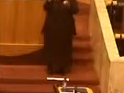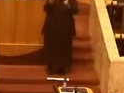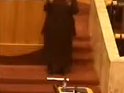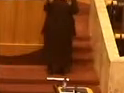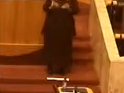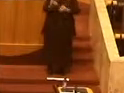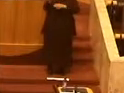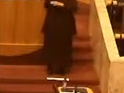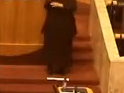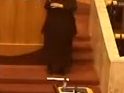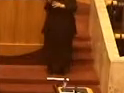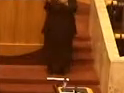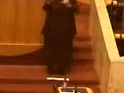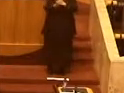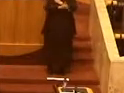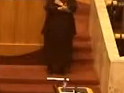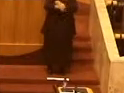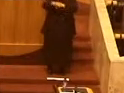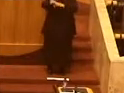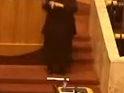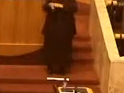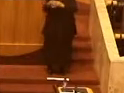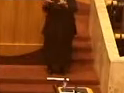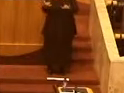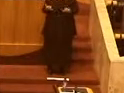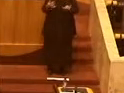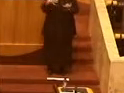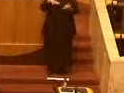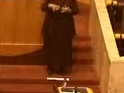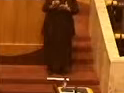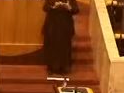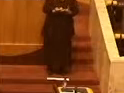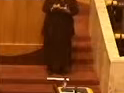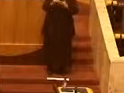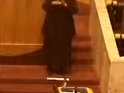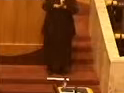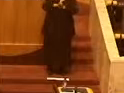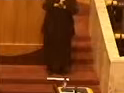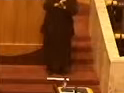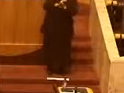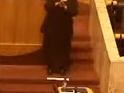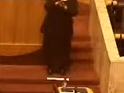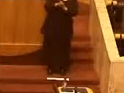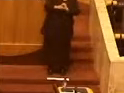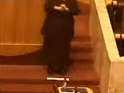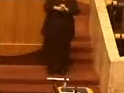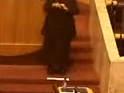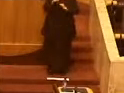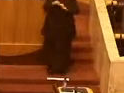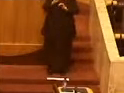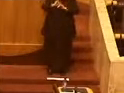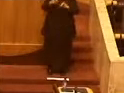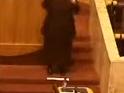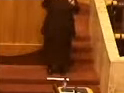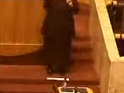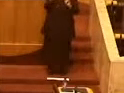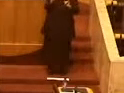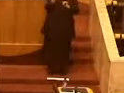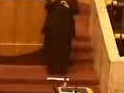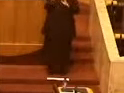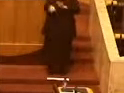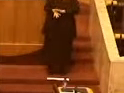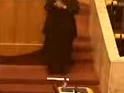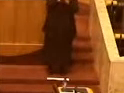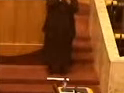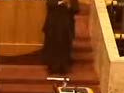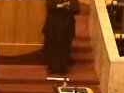speech whilst the country and the province are working towards the economic recovery path that was worsened by a major two disaster, being